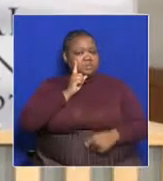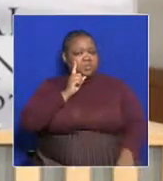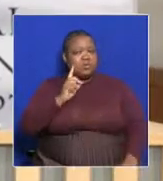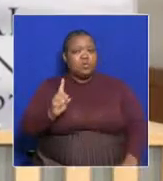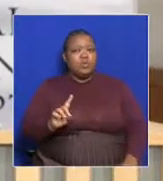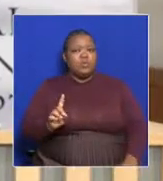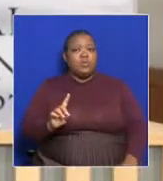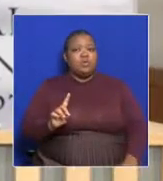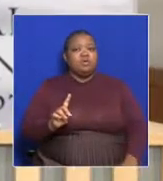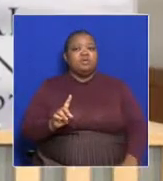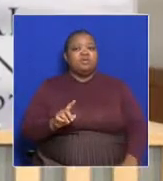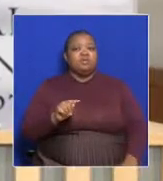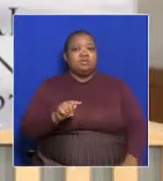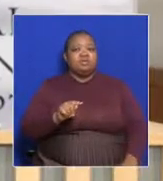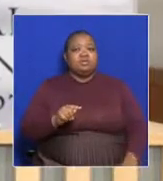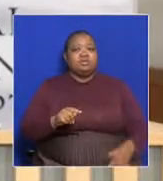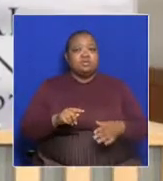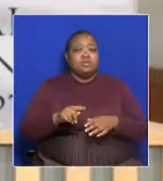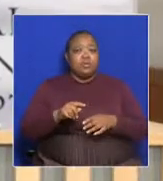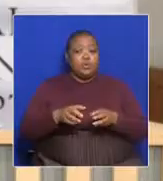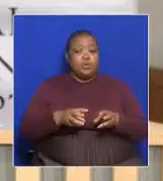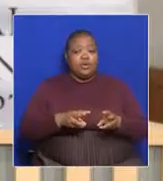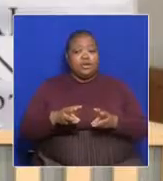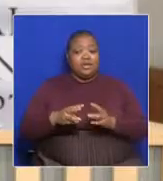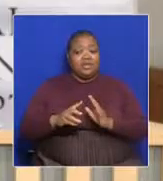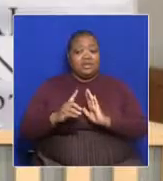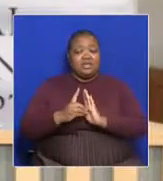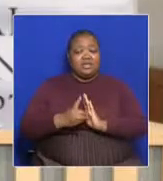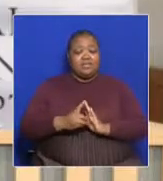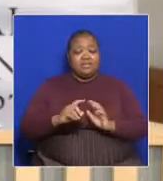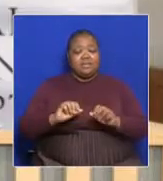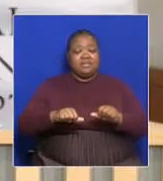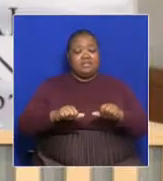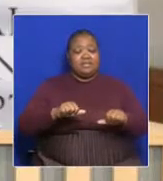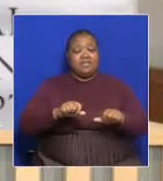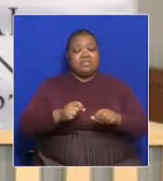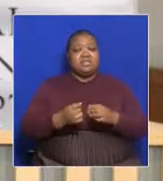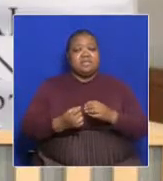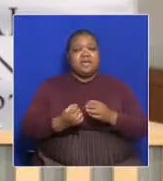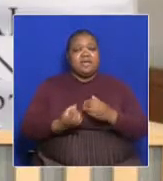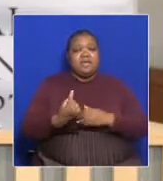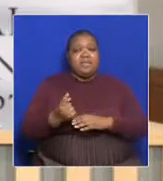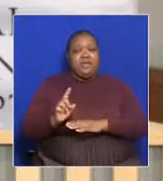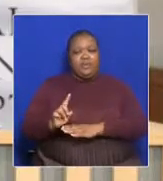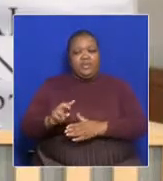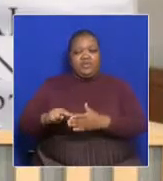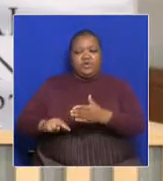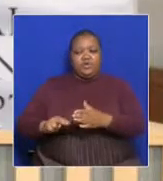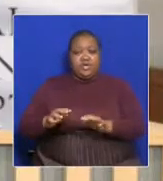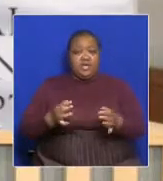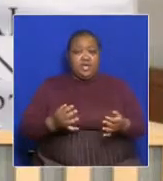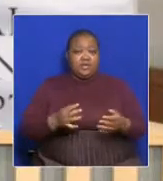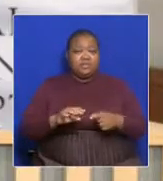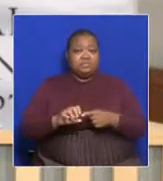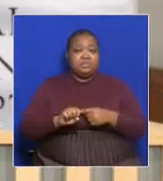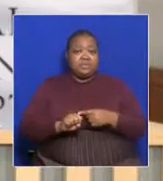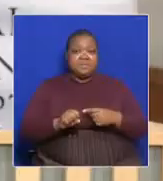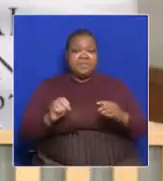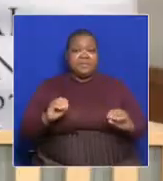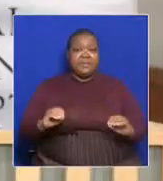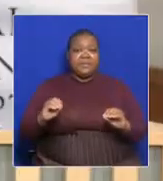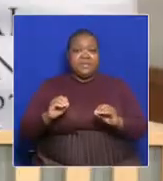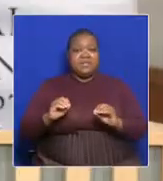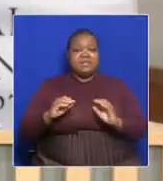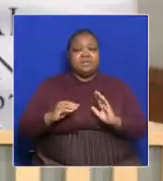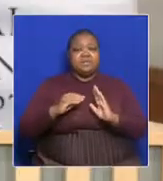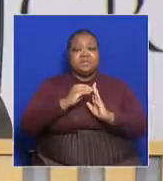to read that investigation diary, which is step by step what transpired, right? Yeah. And I said what I couldn't find was an entry regarding these